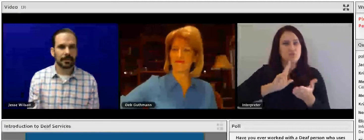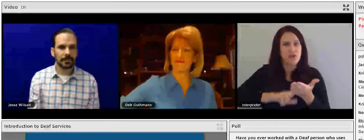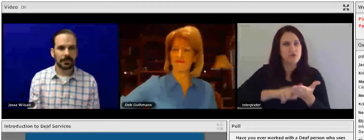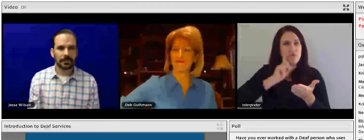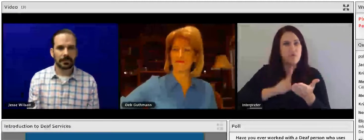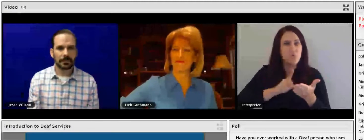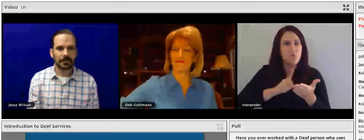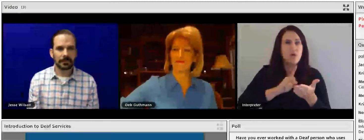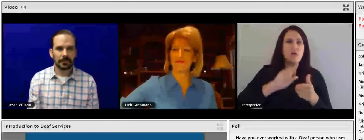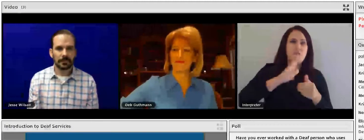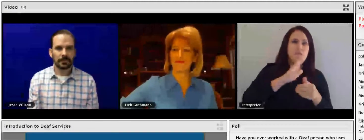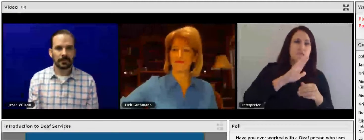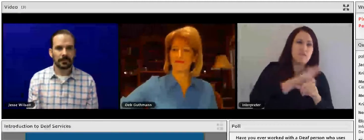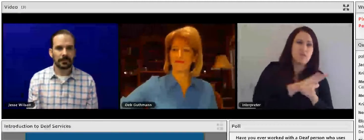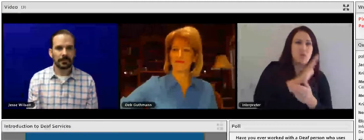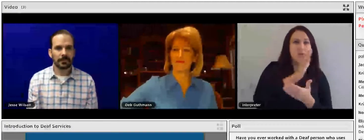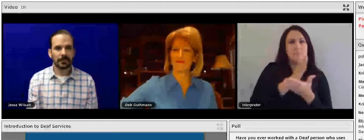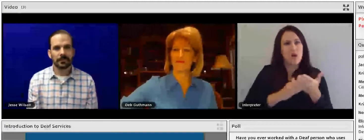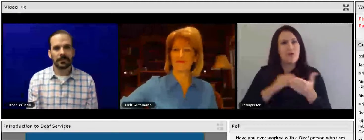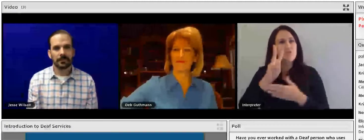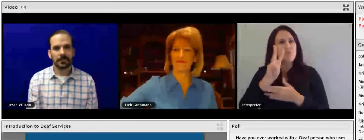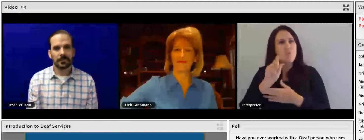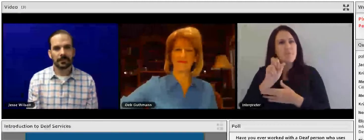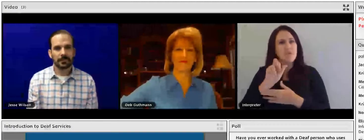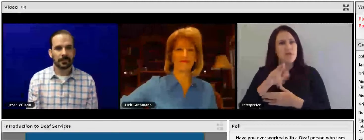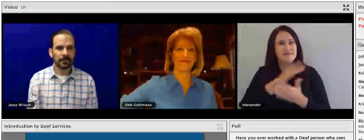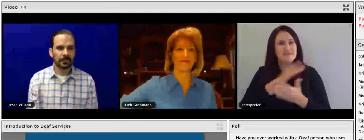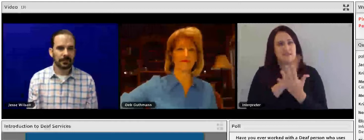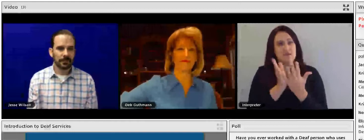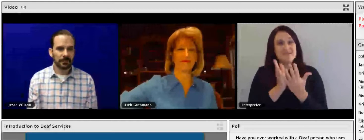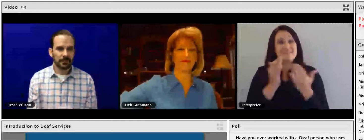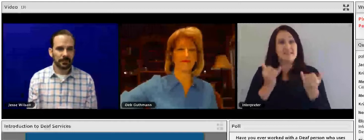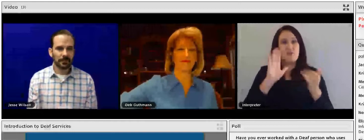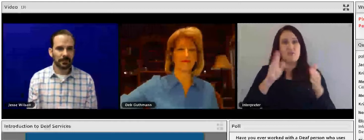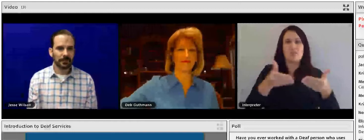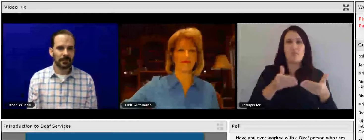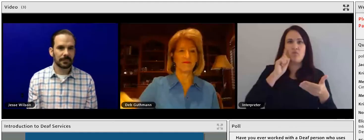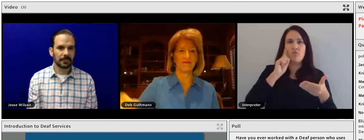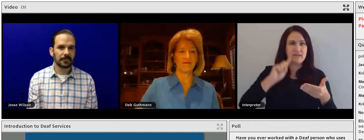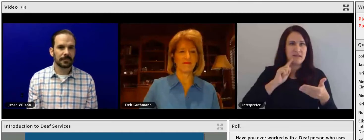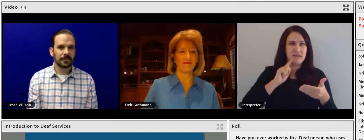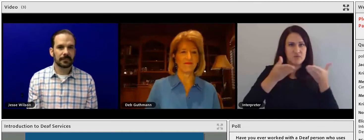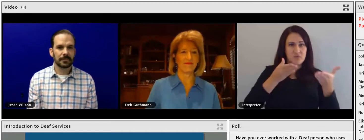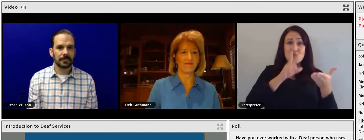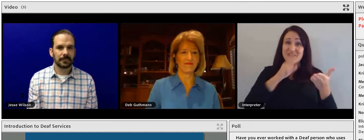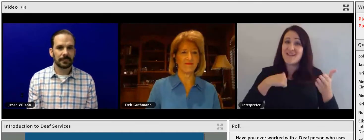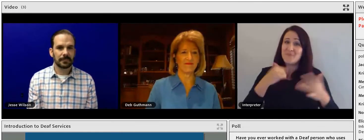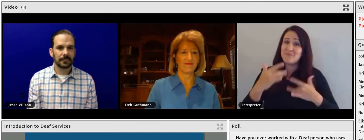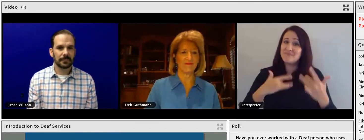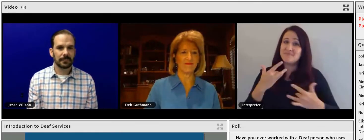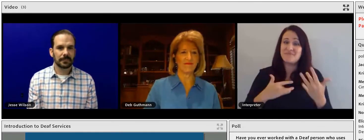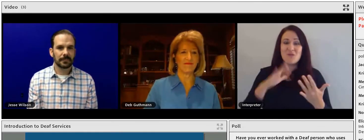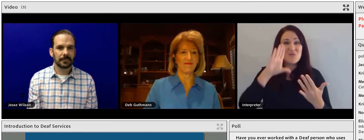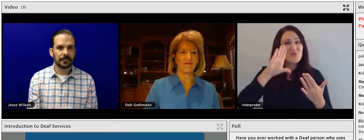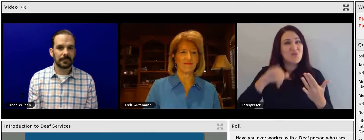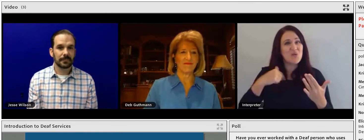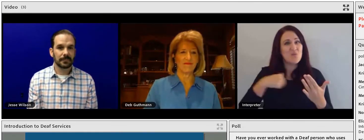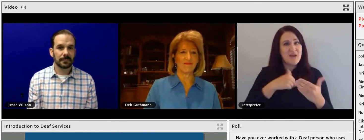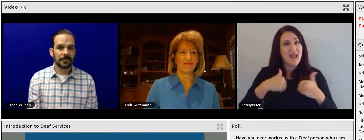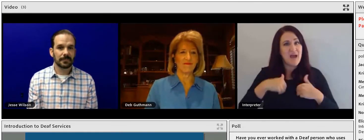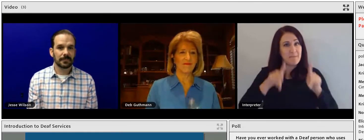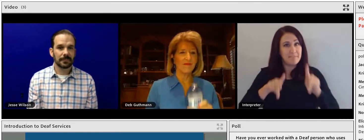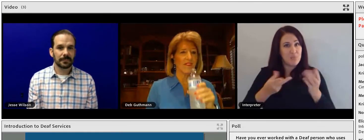series. Today we're going to give you an introduction to deaf services, and I'm really excited to know that we have